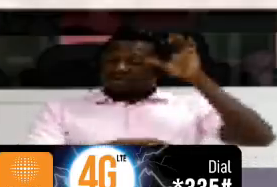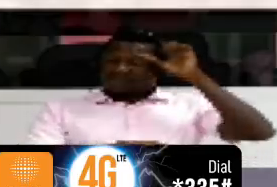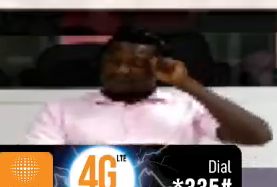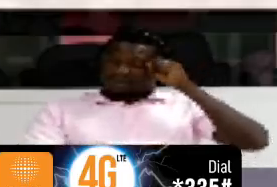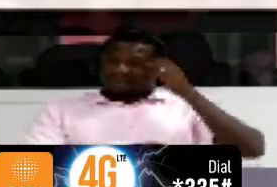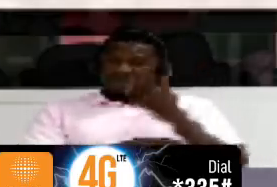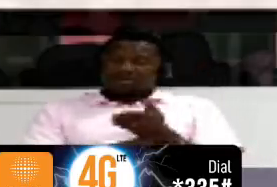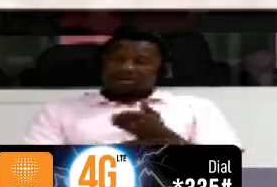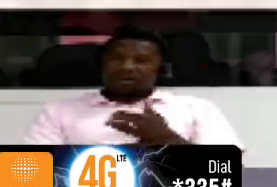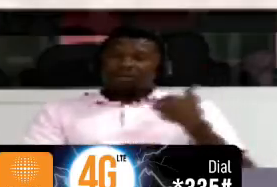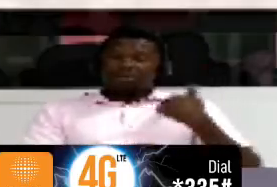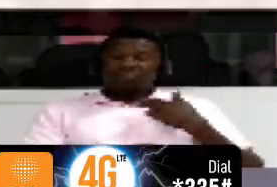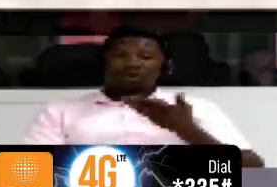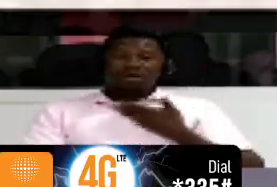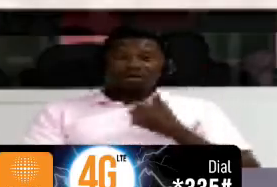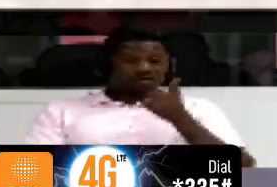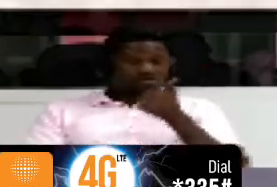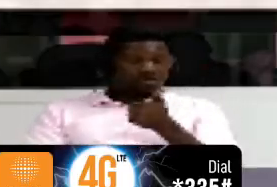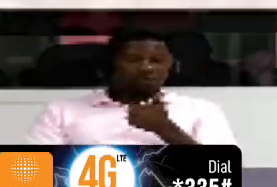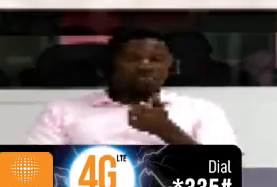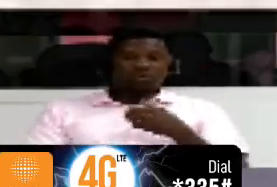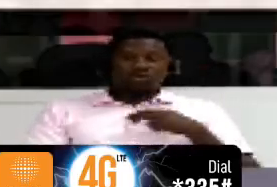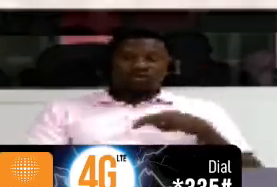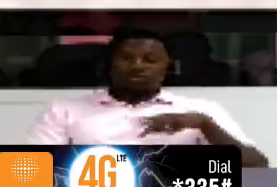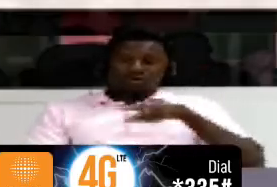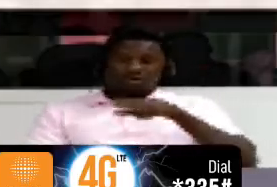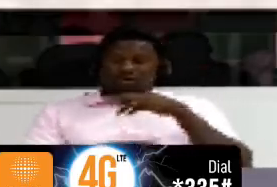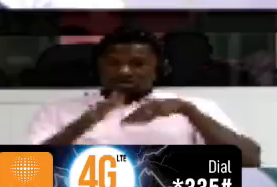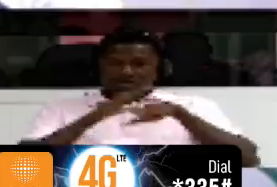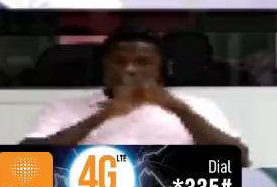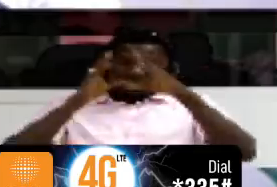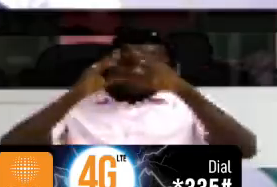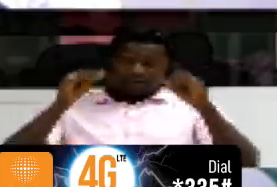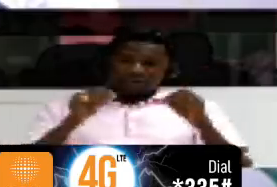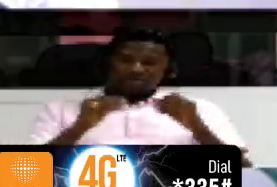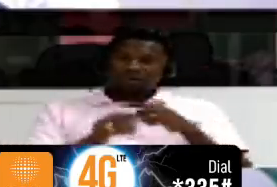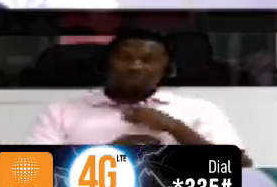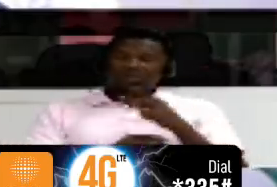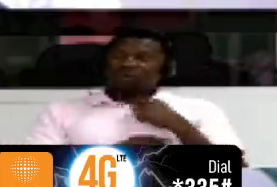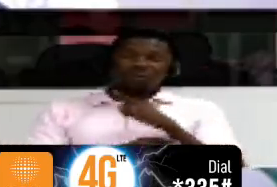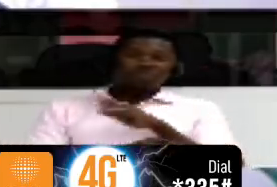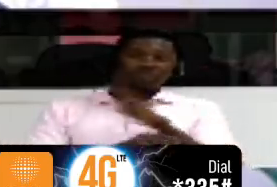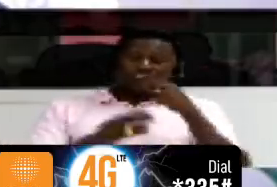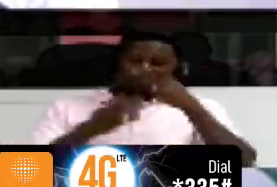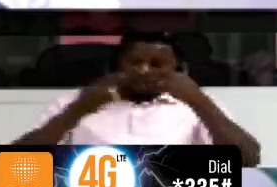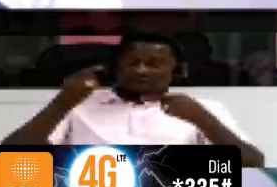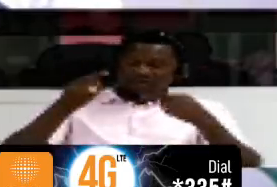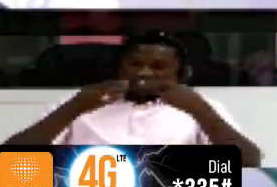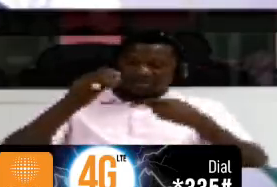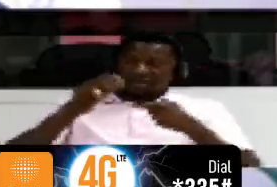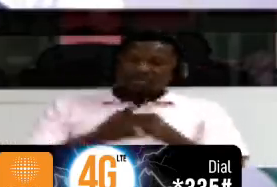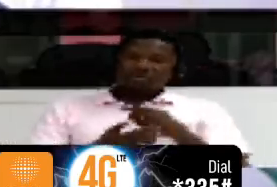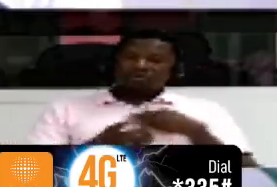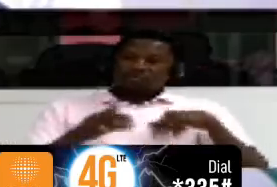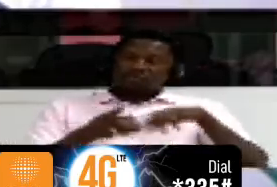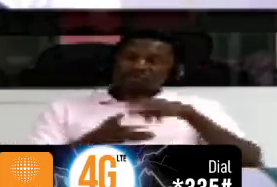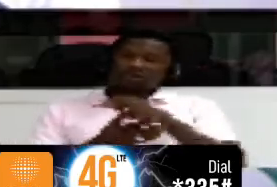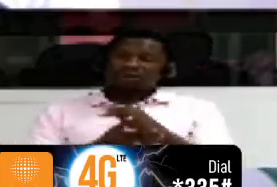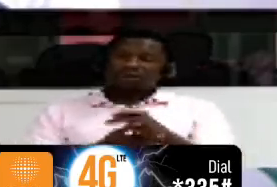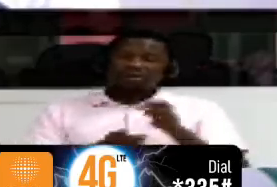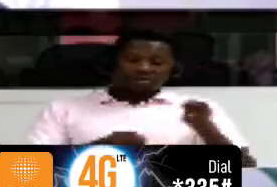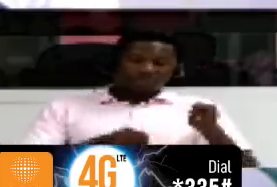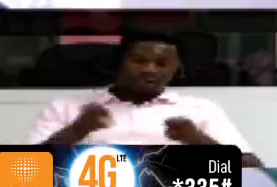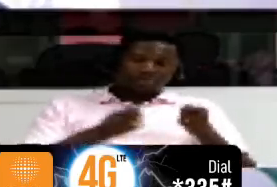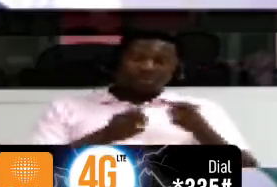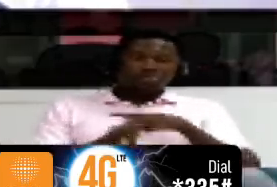this. People have potentials. You walk into offices, there are no terms of references. You walk into those offices, the